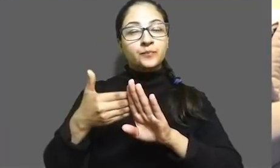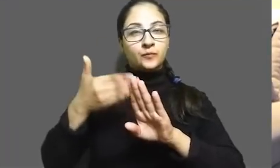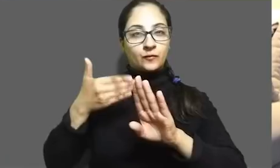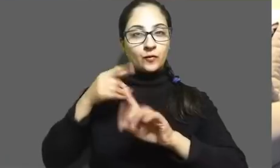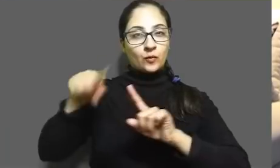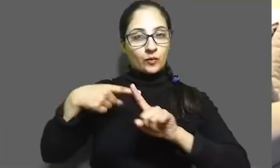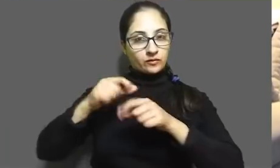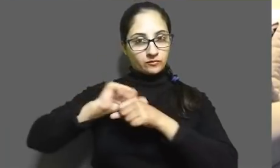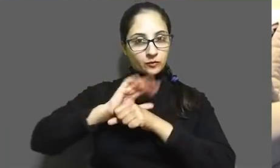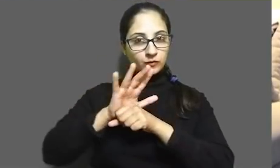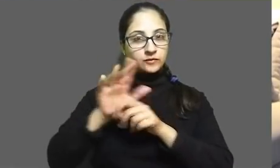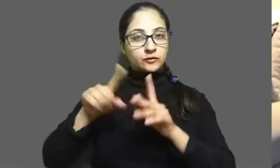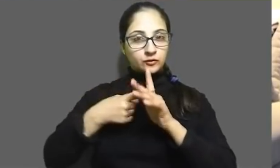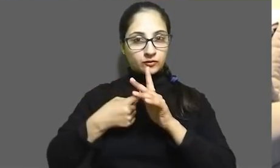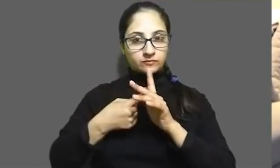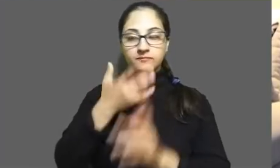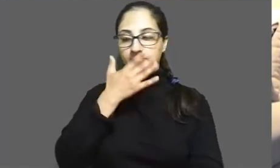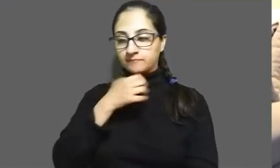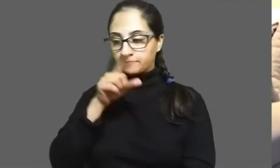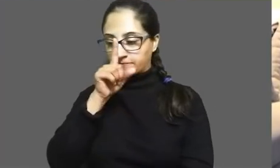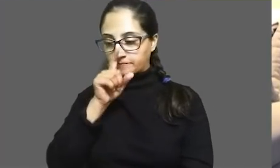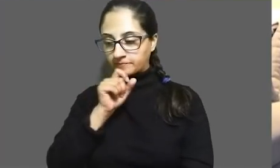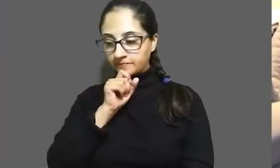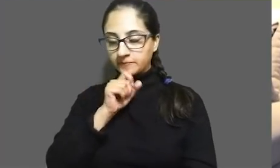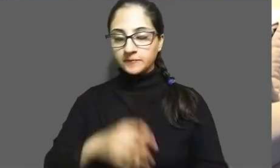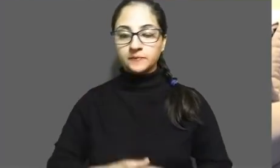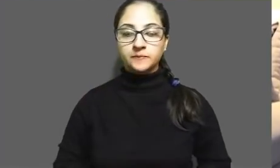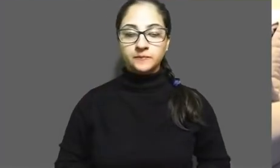Maulana Hazar Imam Salawatullah Alayhi said,